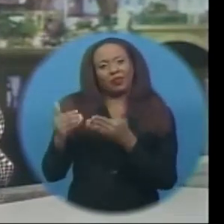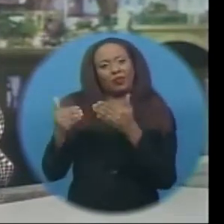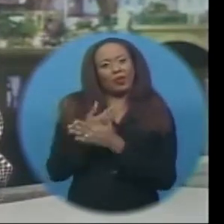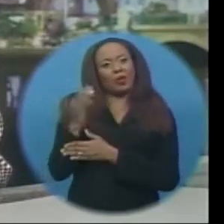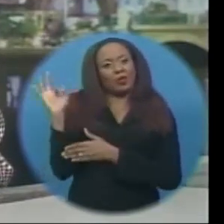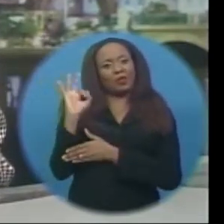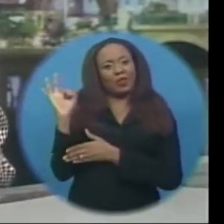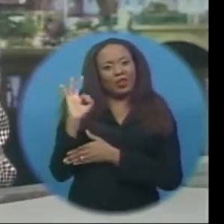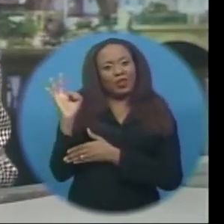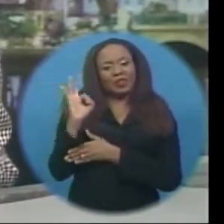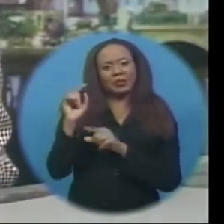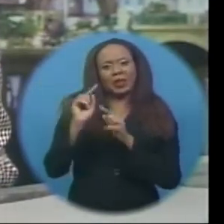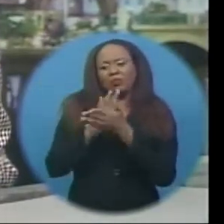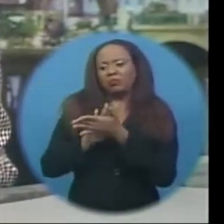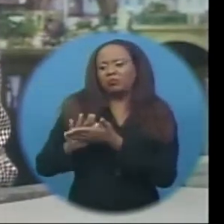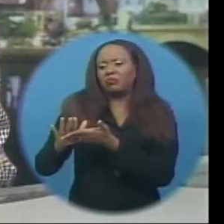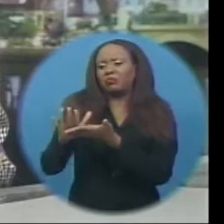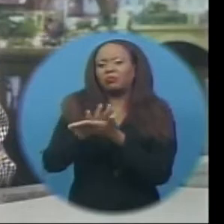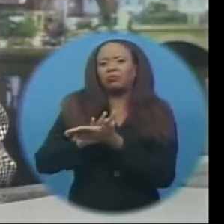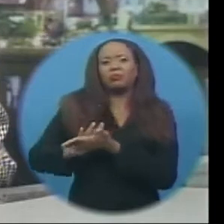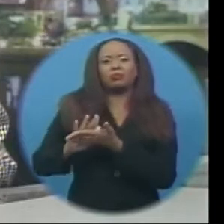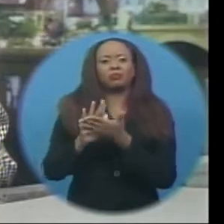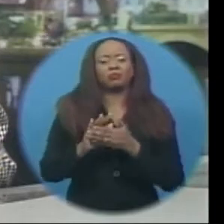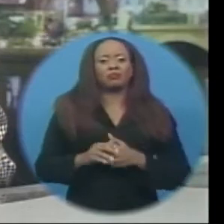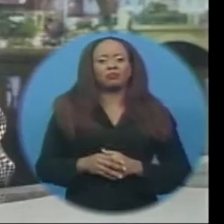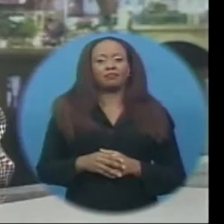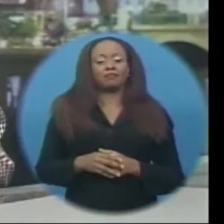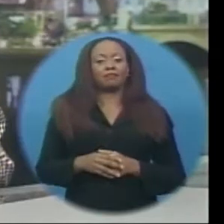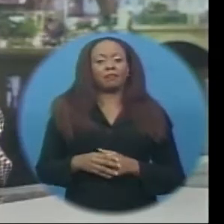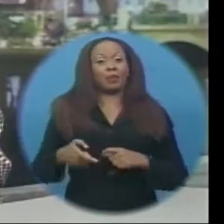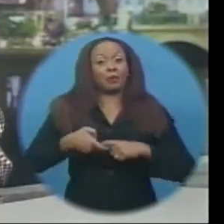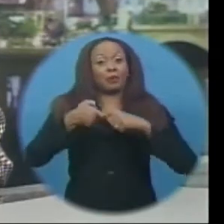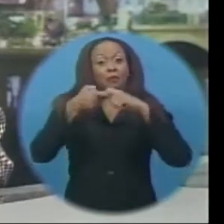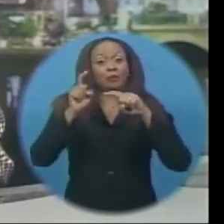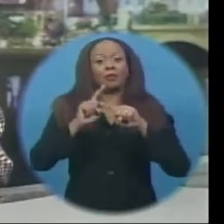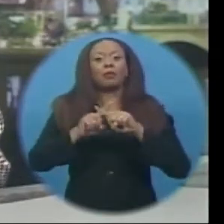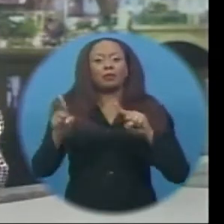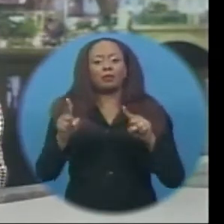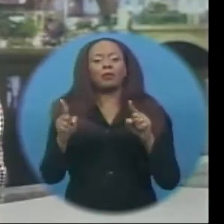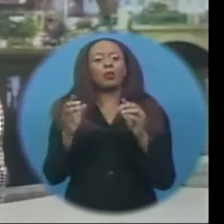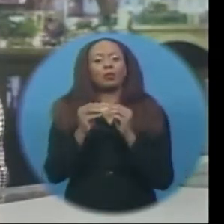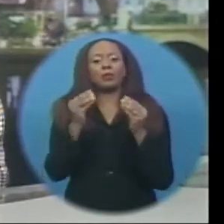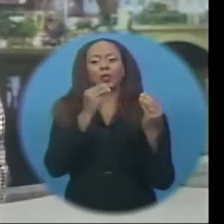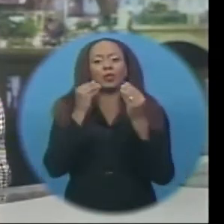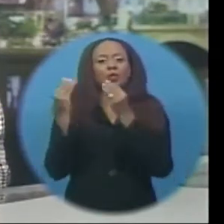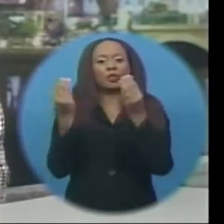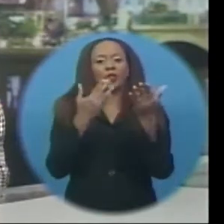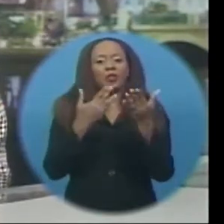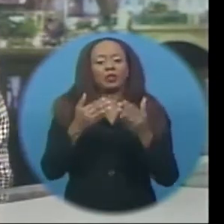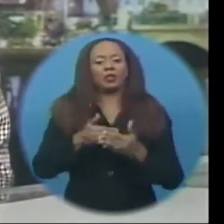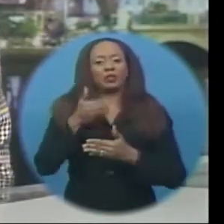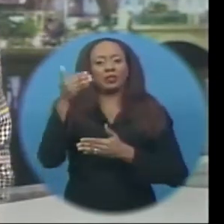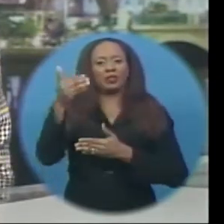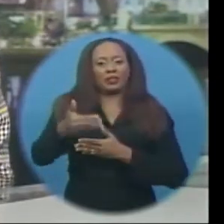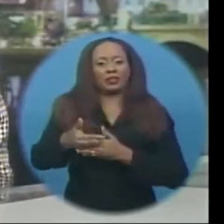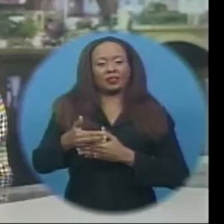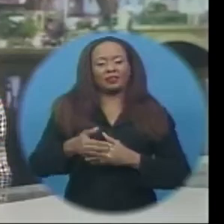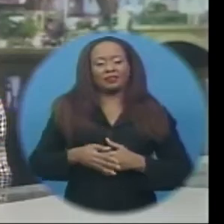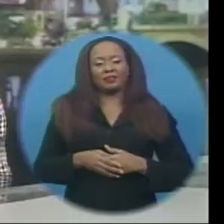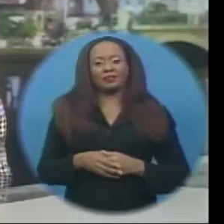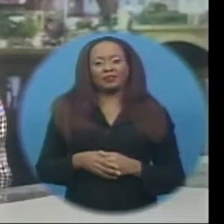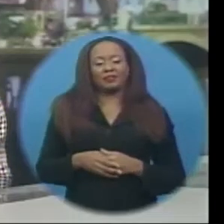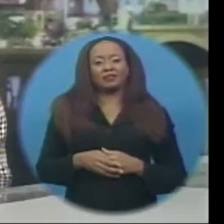new furnishings and finishes. Well, when we come back, we'll hear about Barbados joining other countries in the region to fight youth